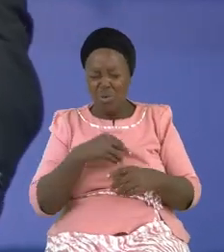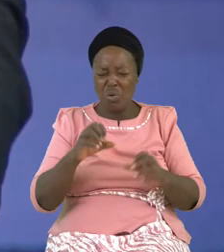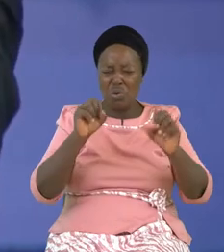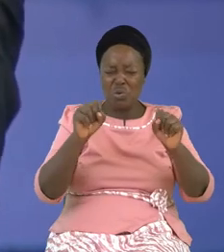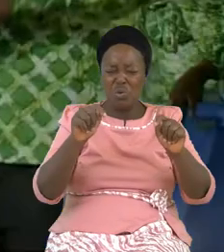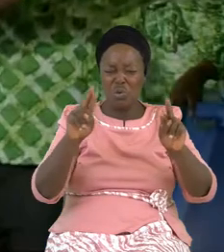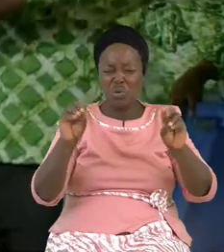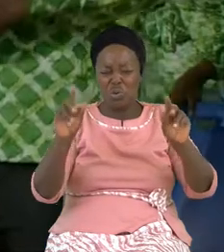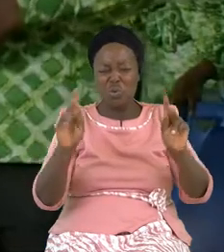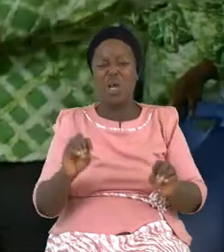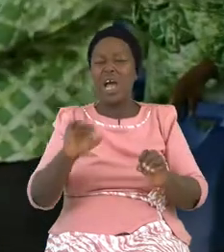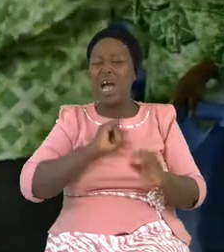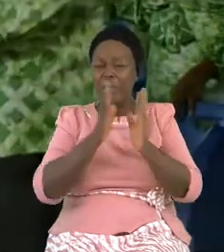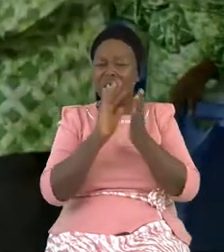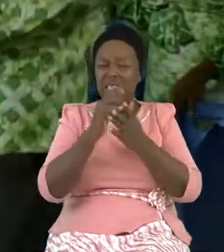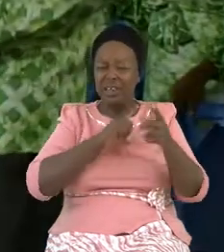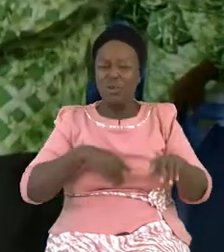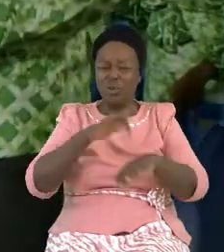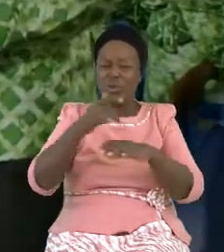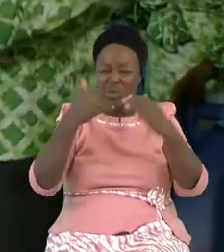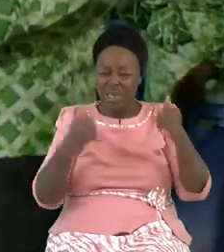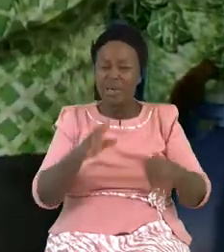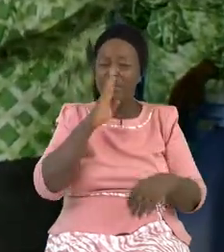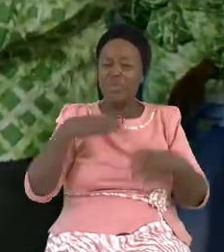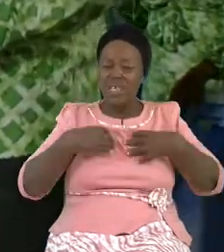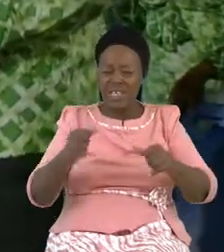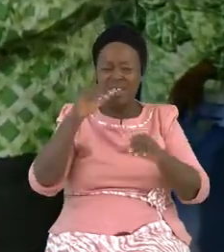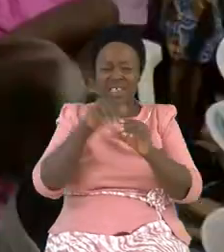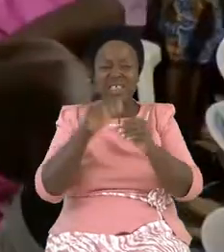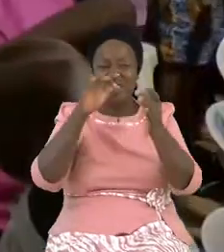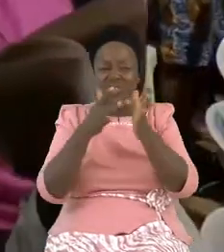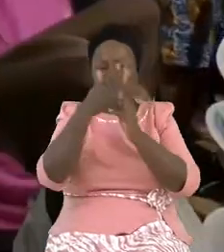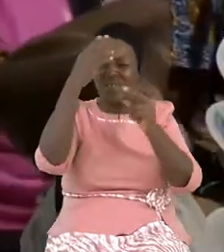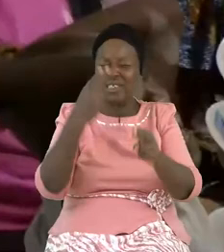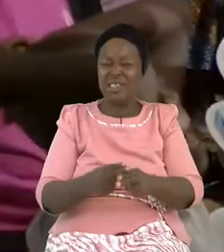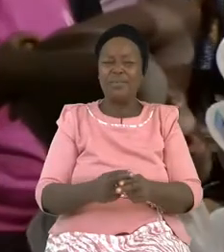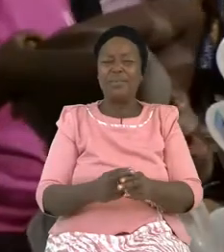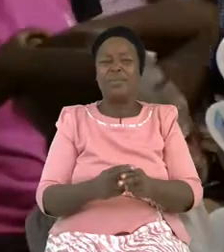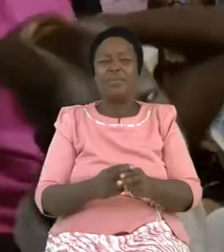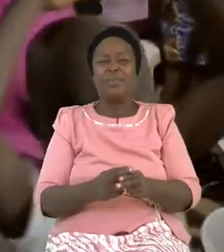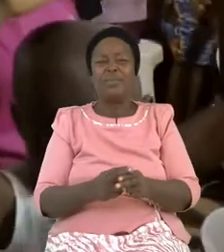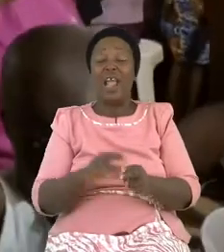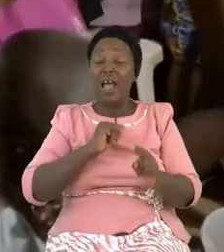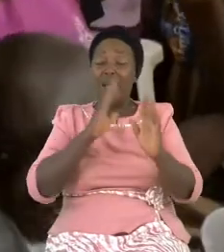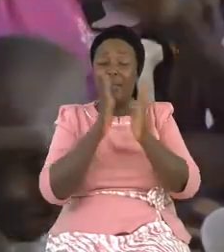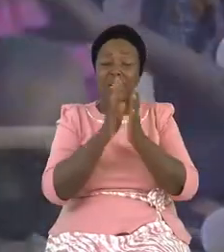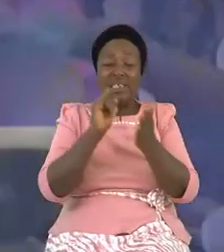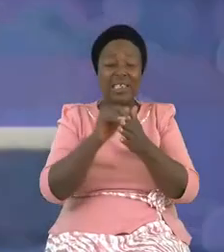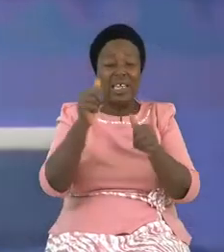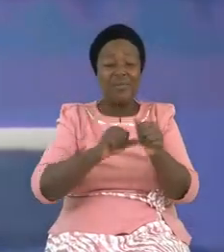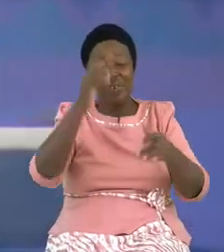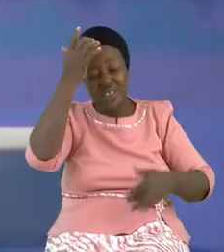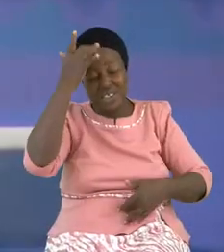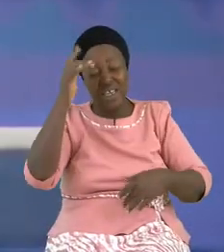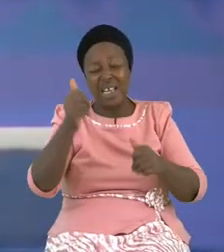you right now. Be healed in Jesus' name. I pray that every sickness, every infirmity,